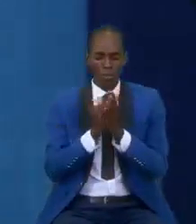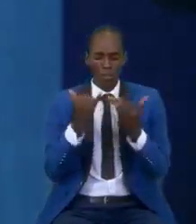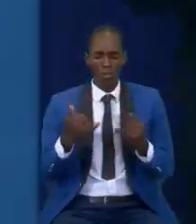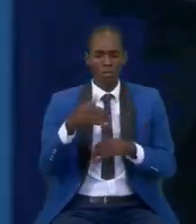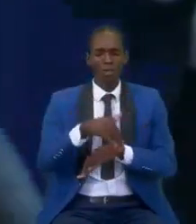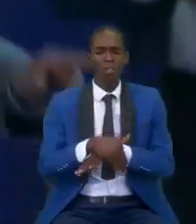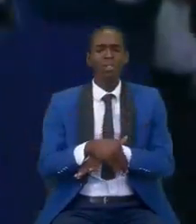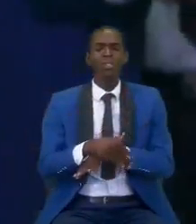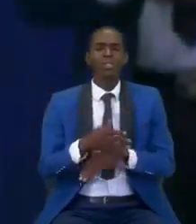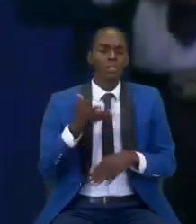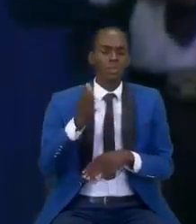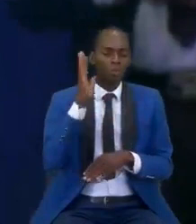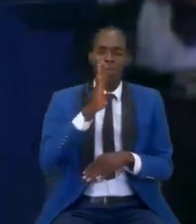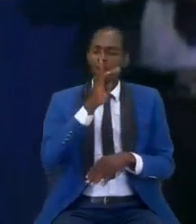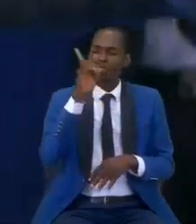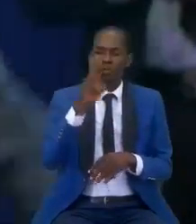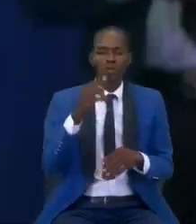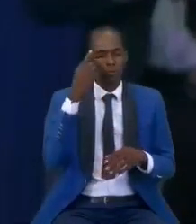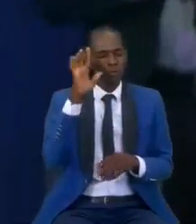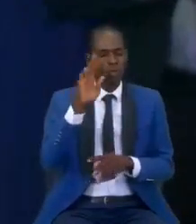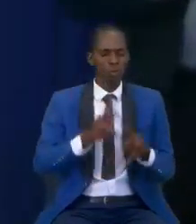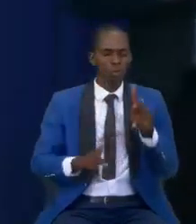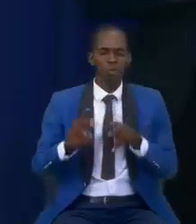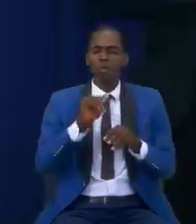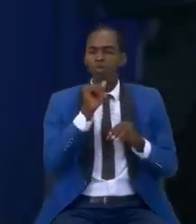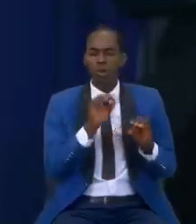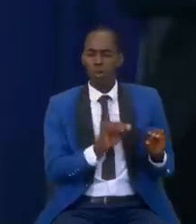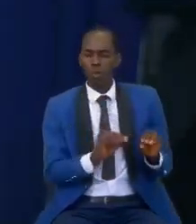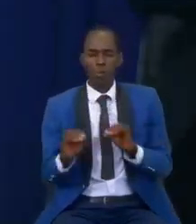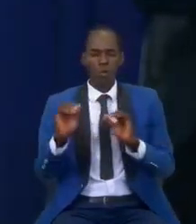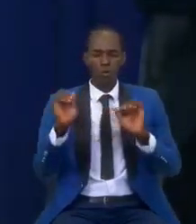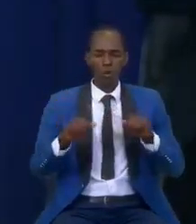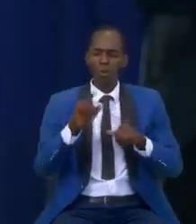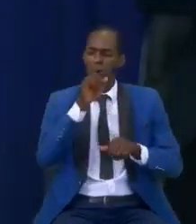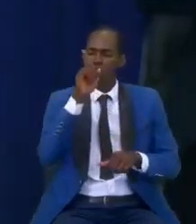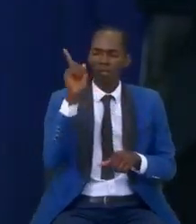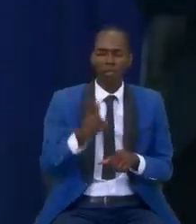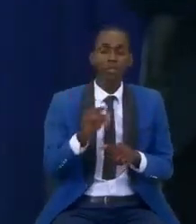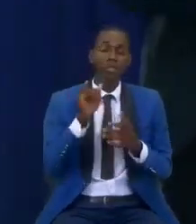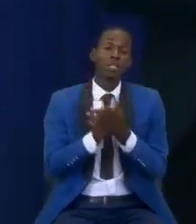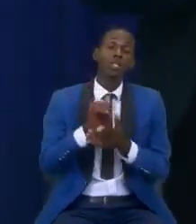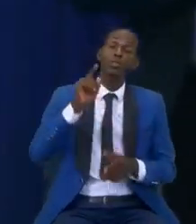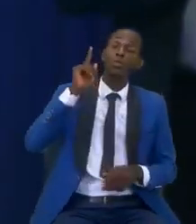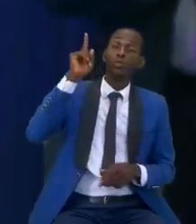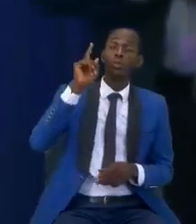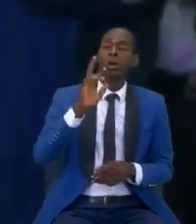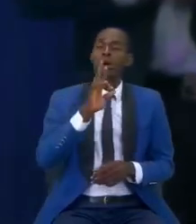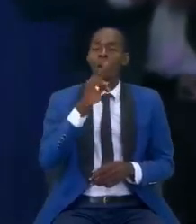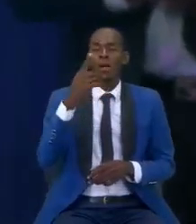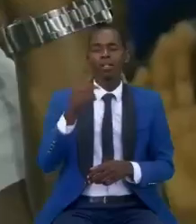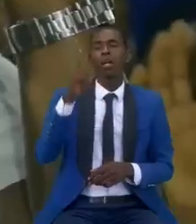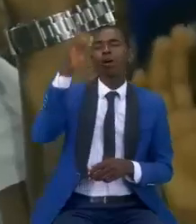unshakable assurance that you are the God of wonders and the God of power. Give it to everyone